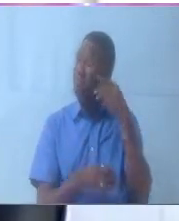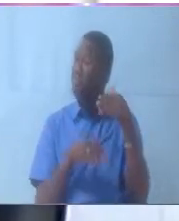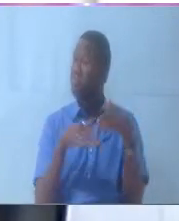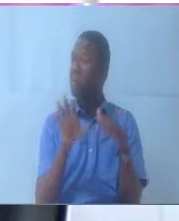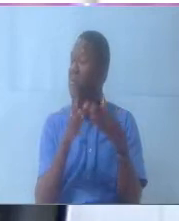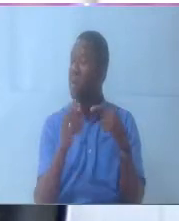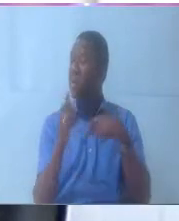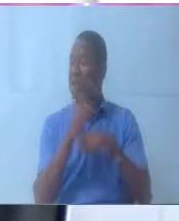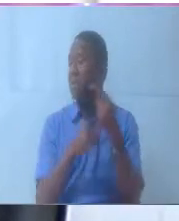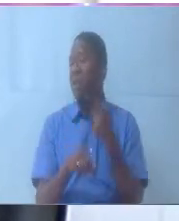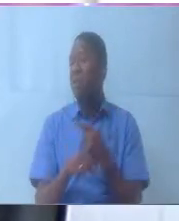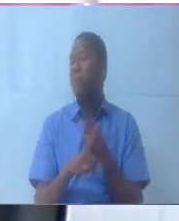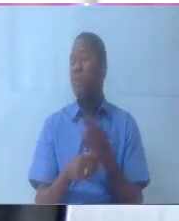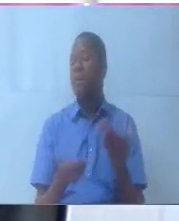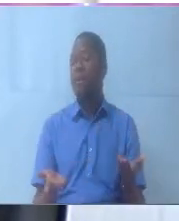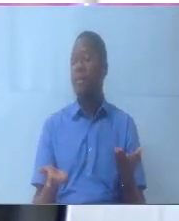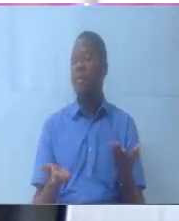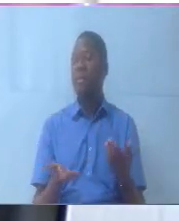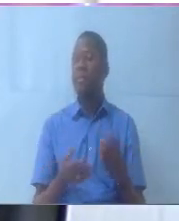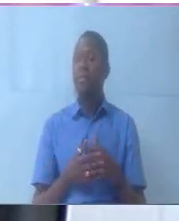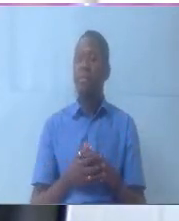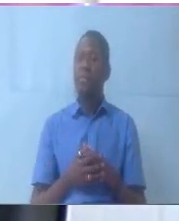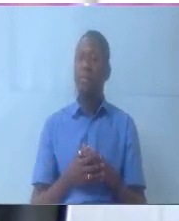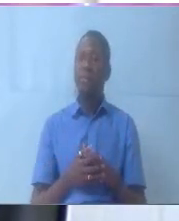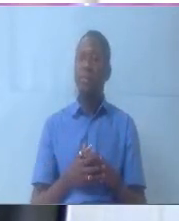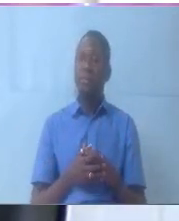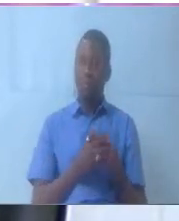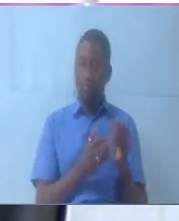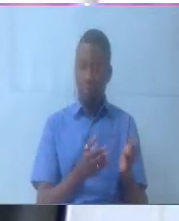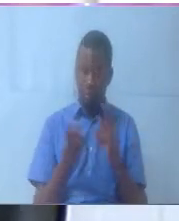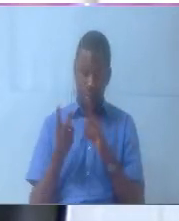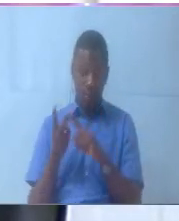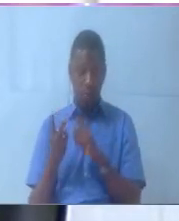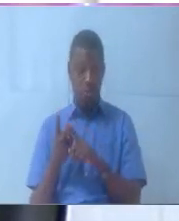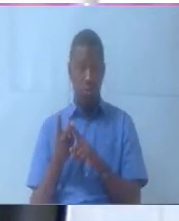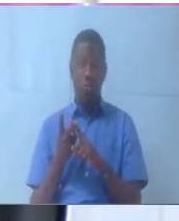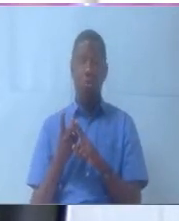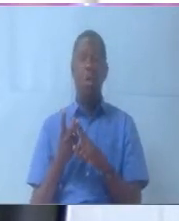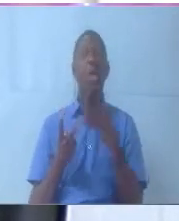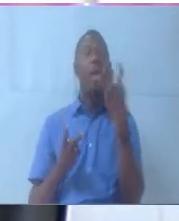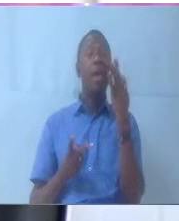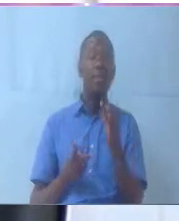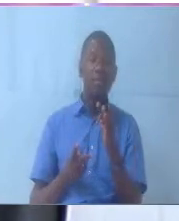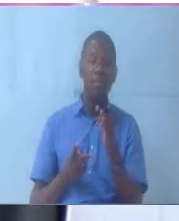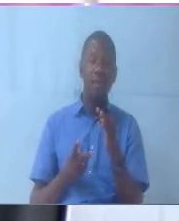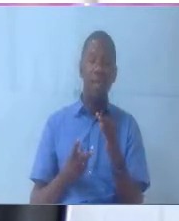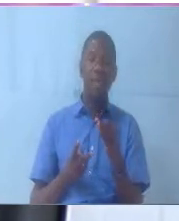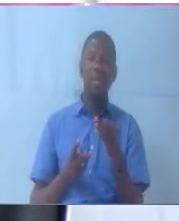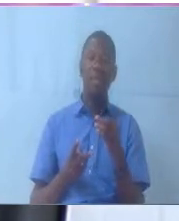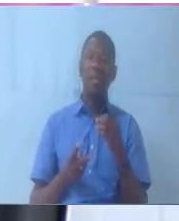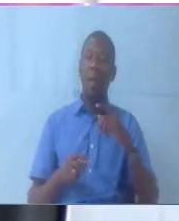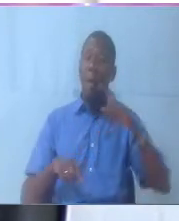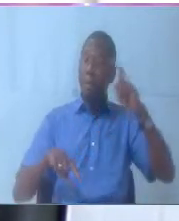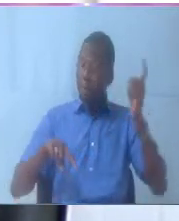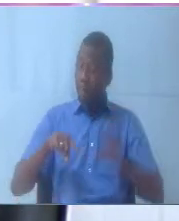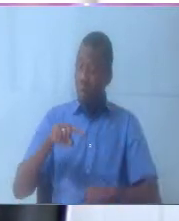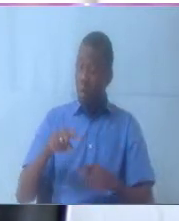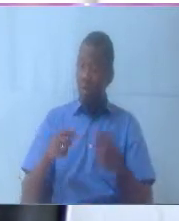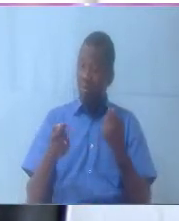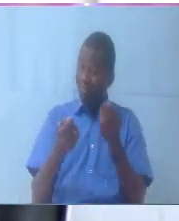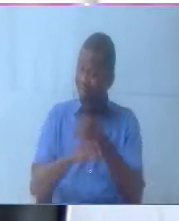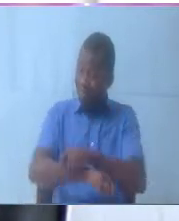convicts and this Muhiddin Haidara and Buya Ture, akonanata Muhiddin Haidara ni Buya Ture fanan